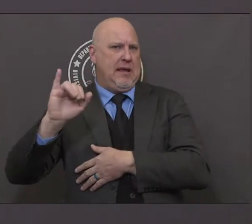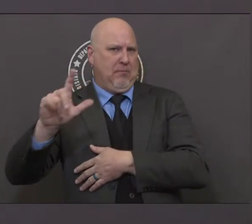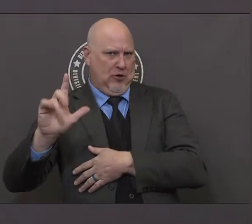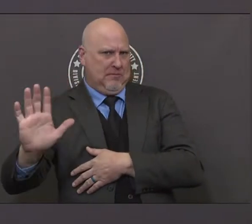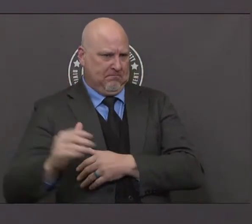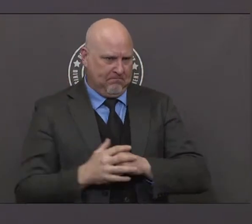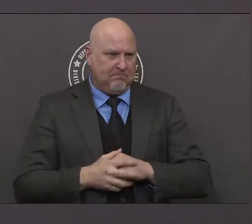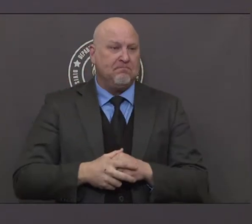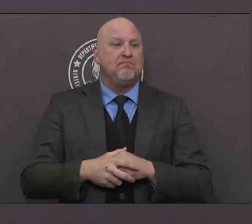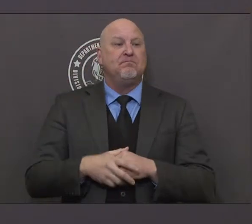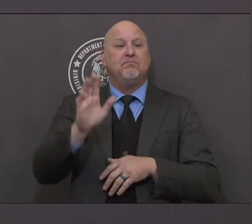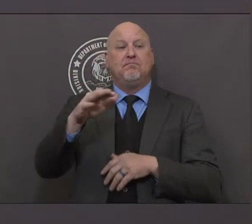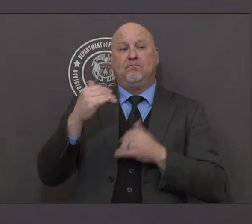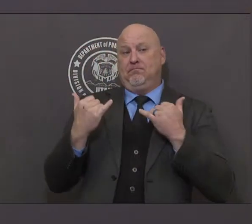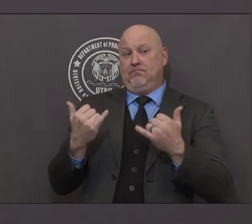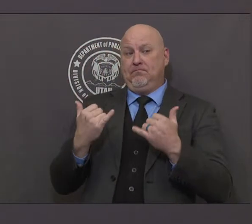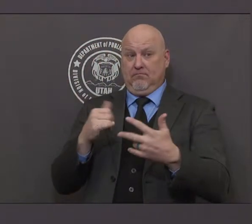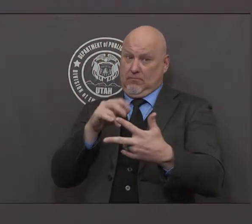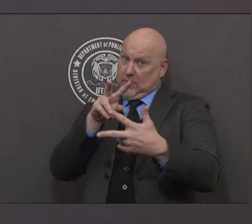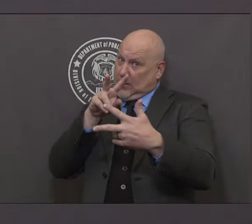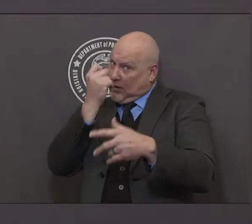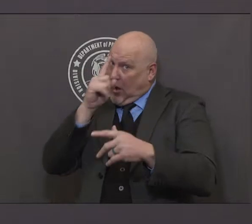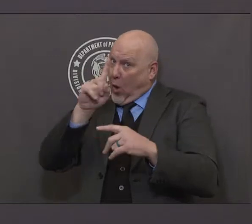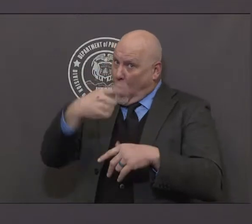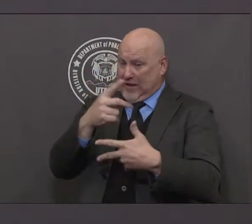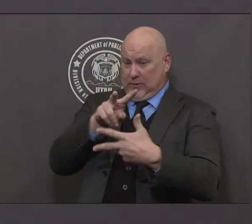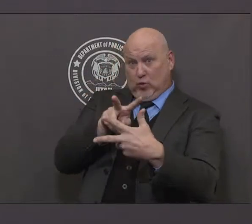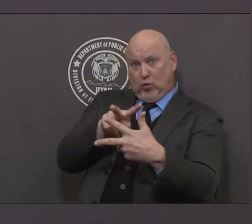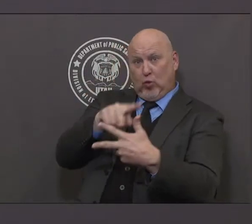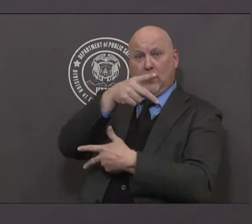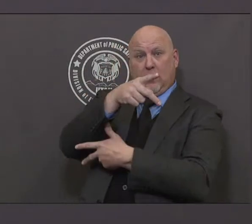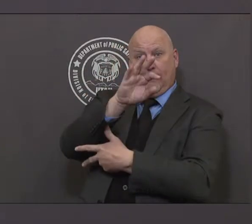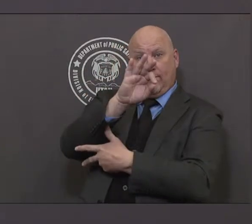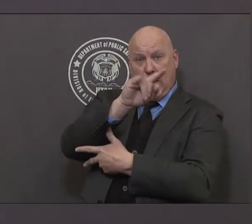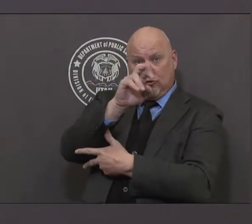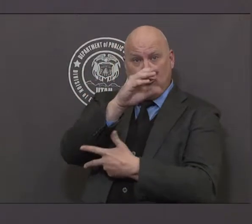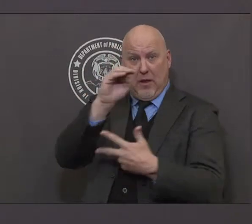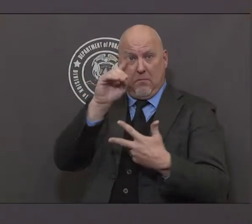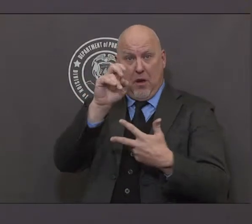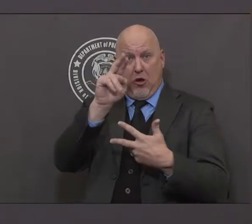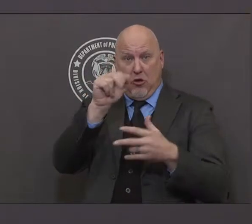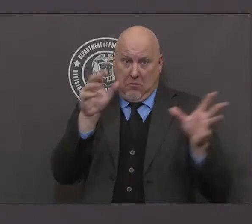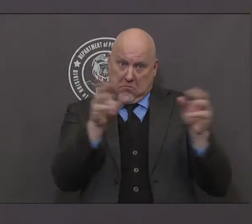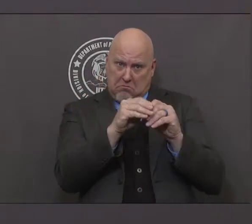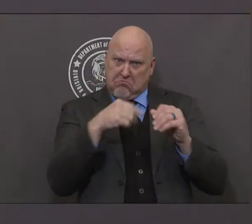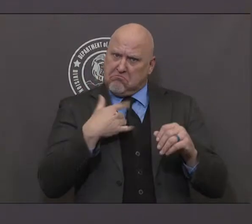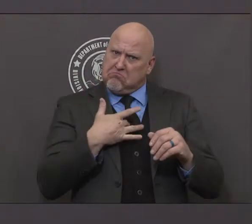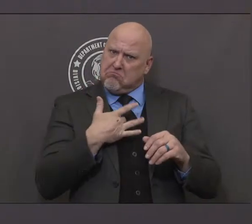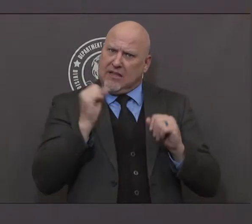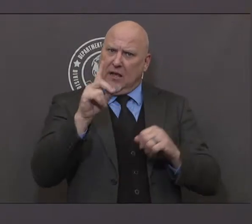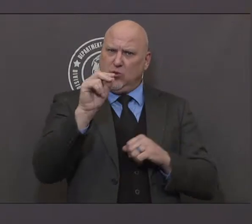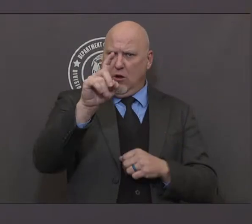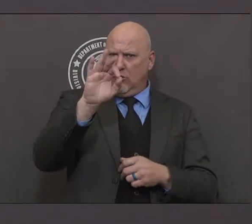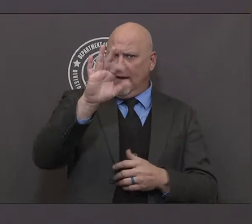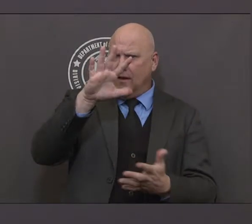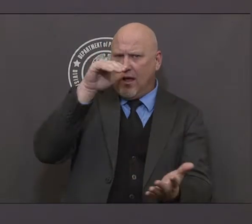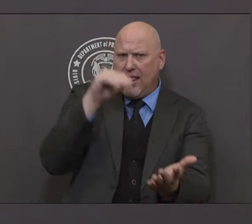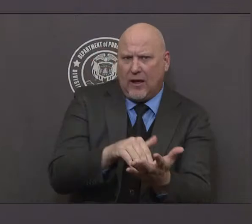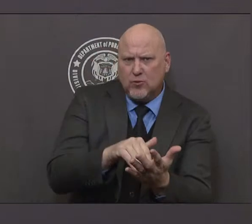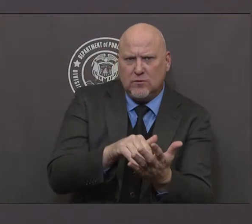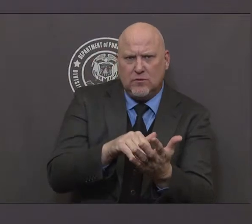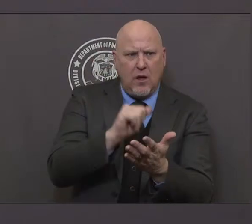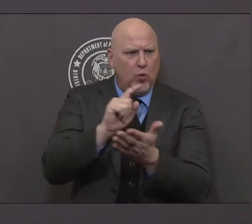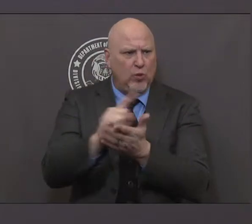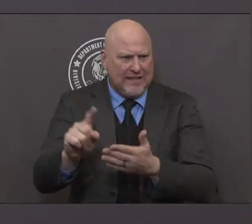receiving 33,000 doses from Johnson & Johnson per week beginning sometime in the first half of